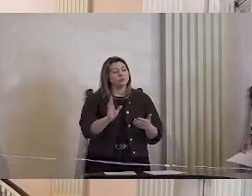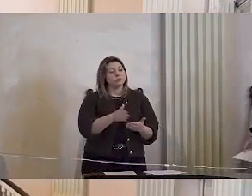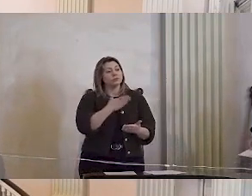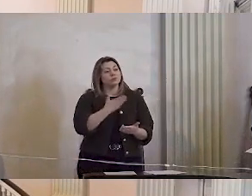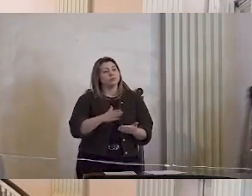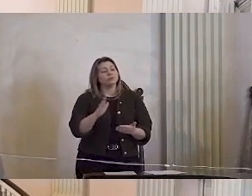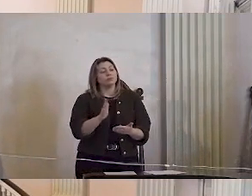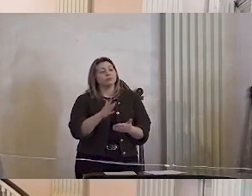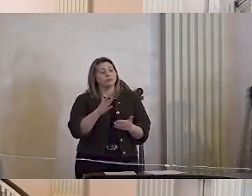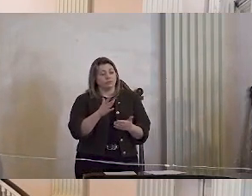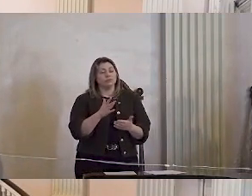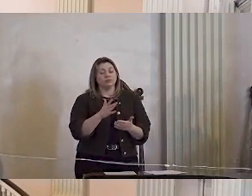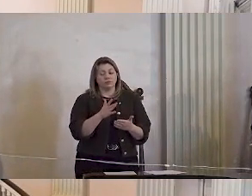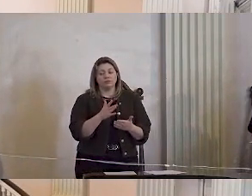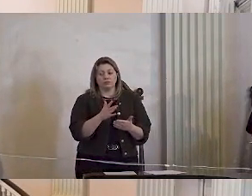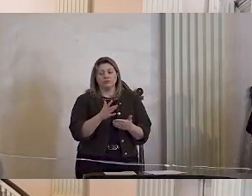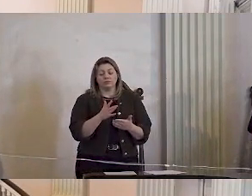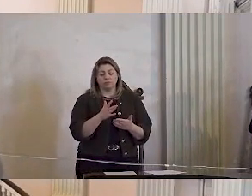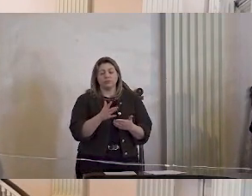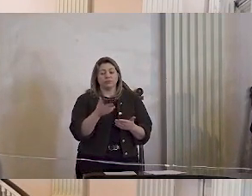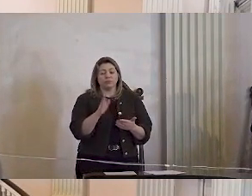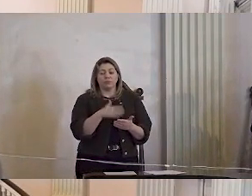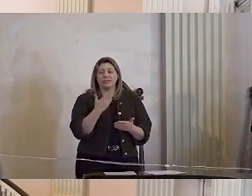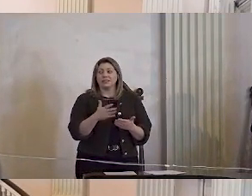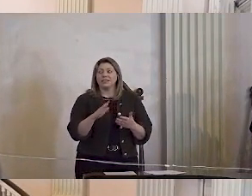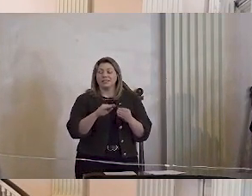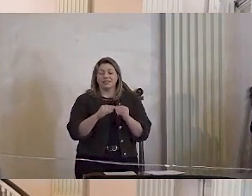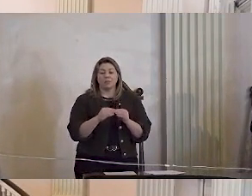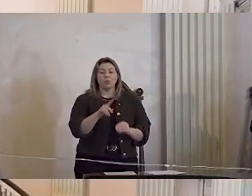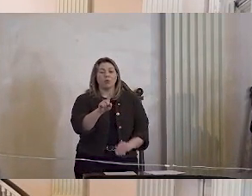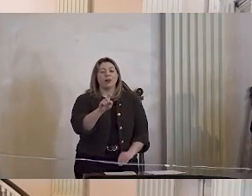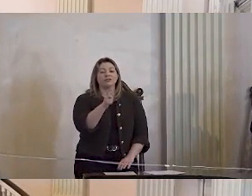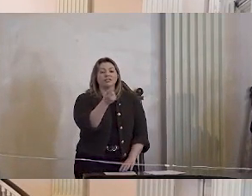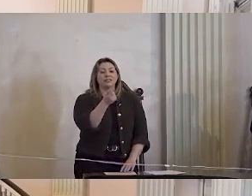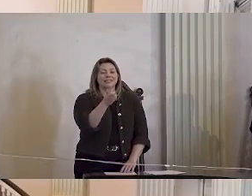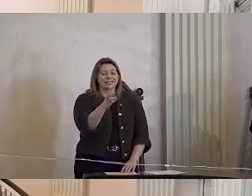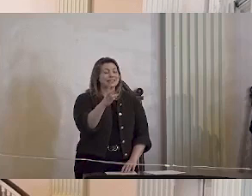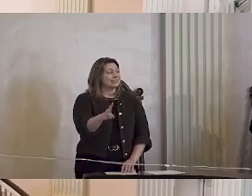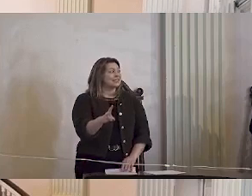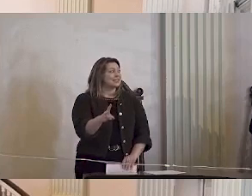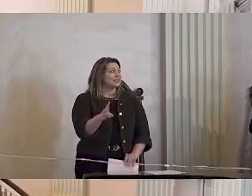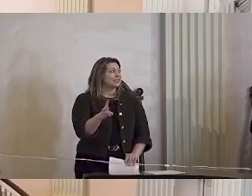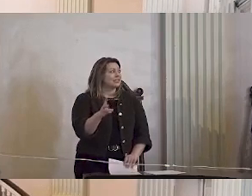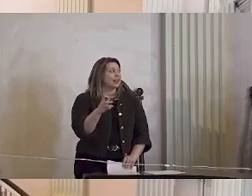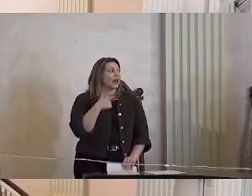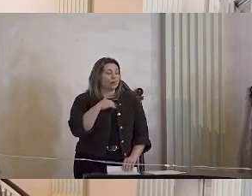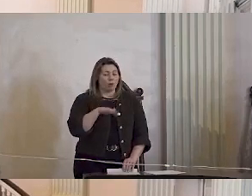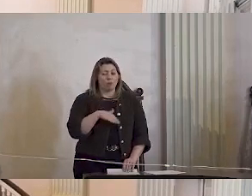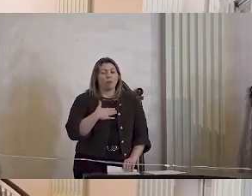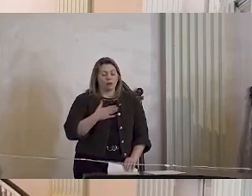During our offering, you're invited to sing along to number 116, I'm On My Way.